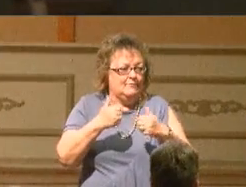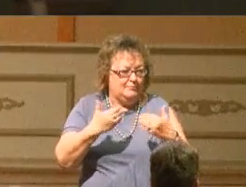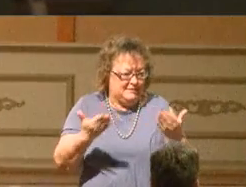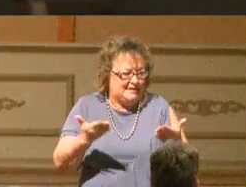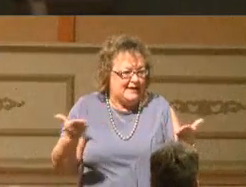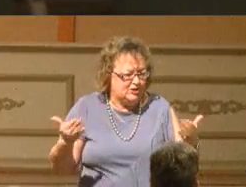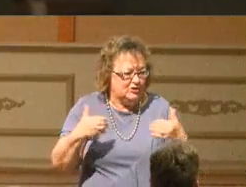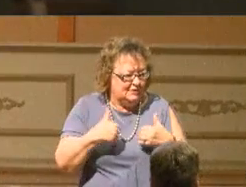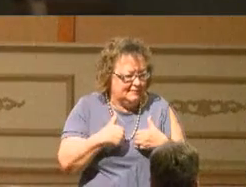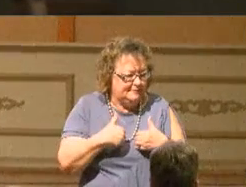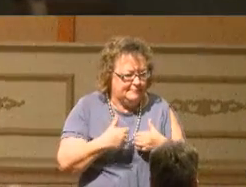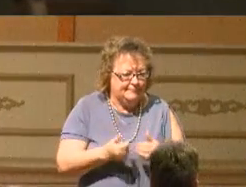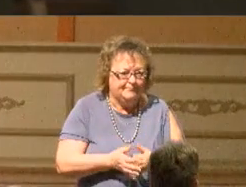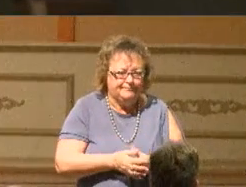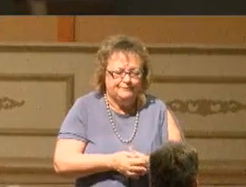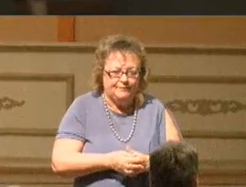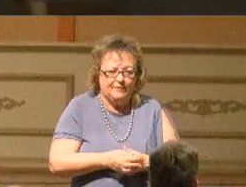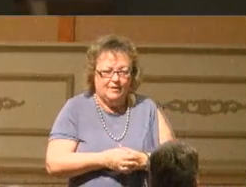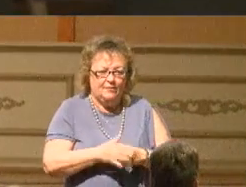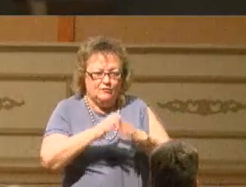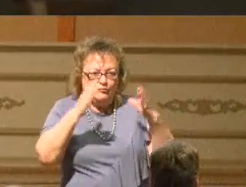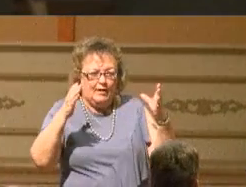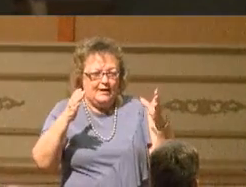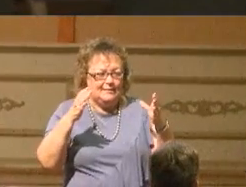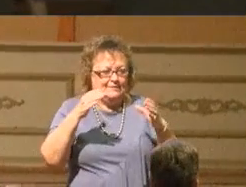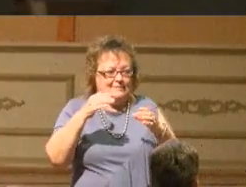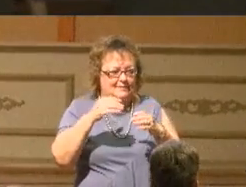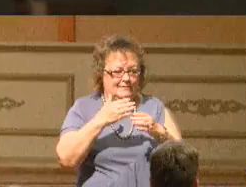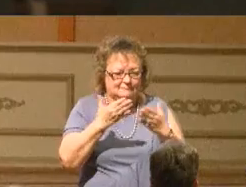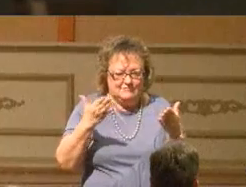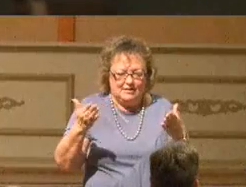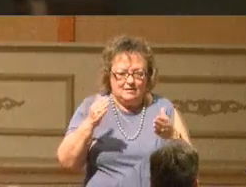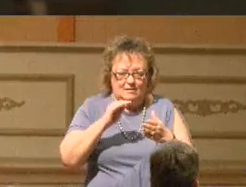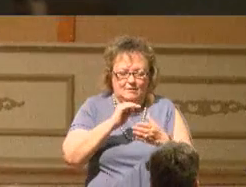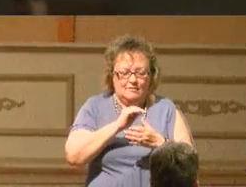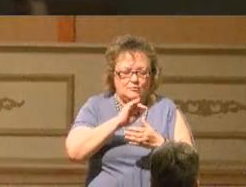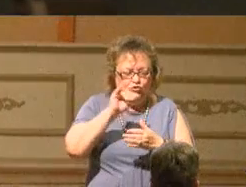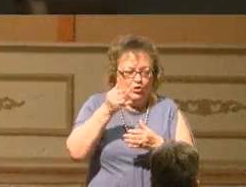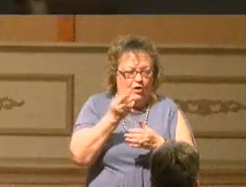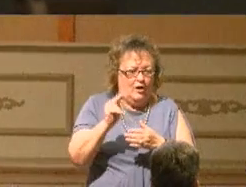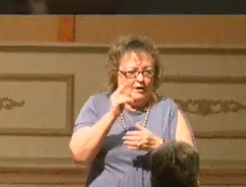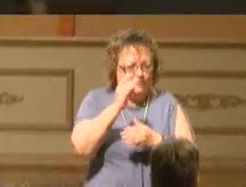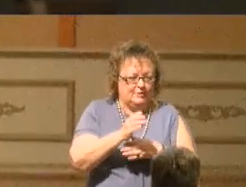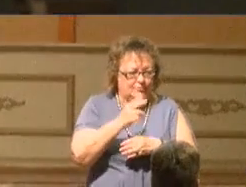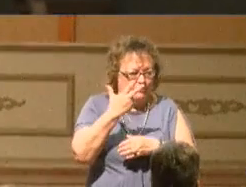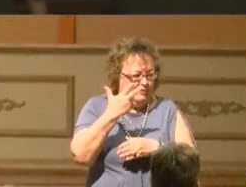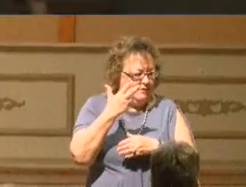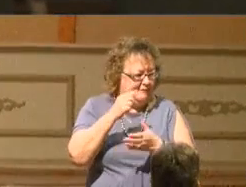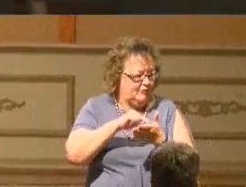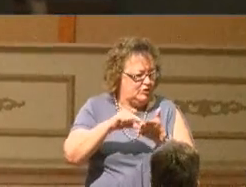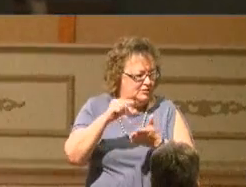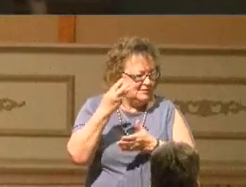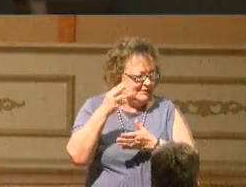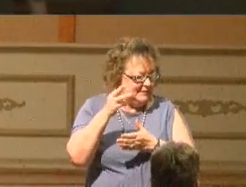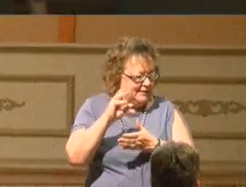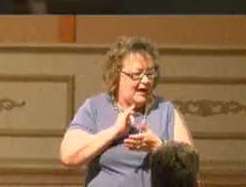gospel message, I believe, in all the Word of God, right there in John 3:16. And so I encourage you